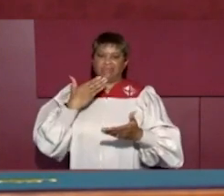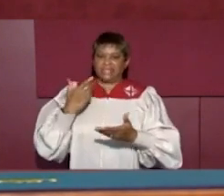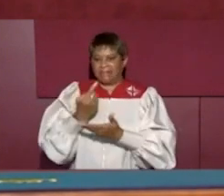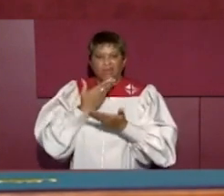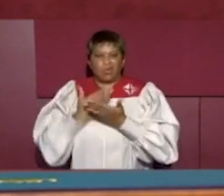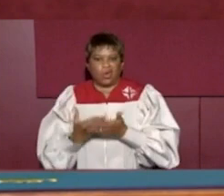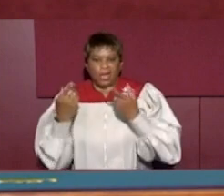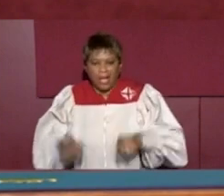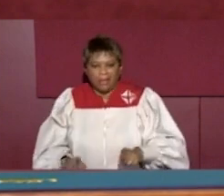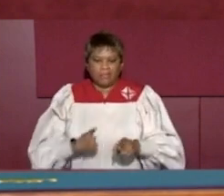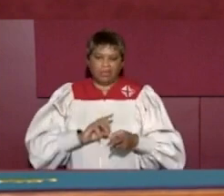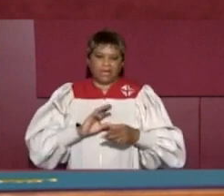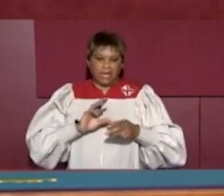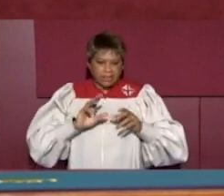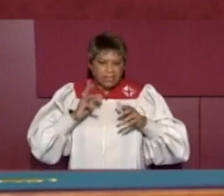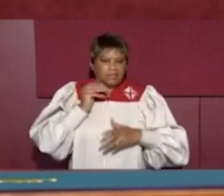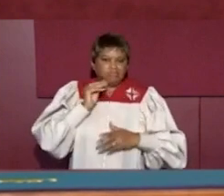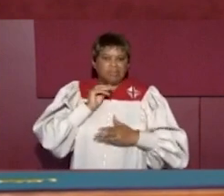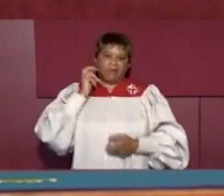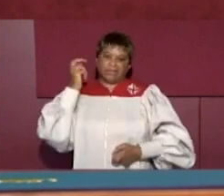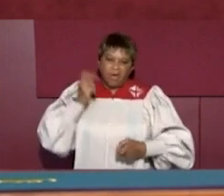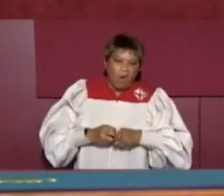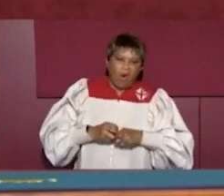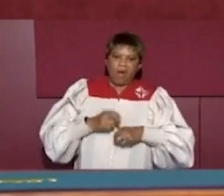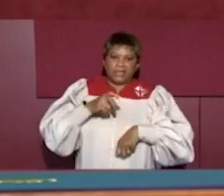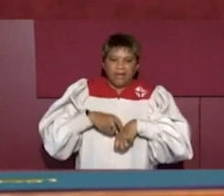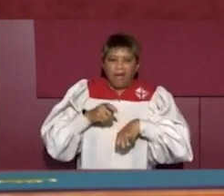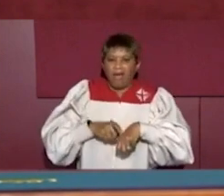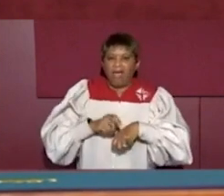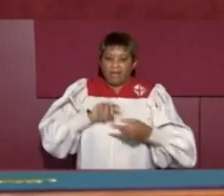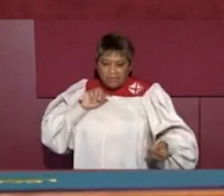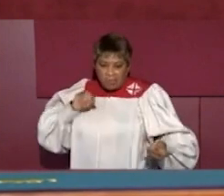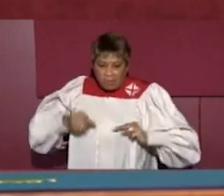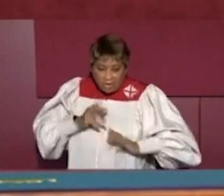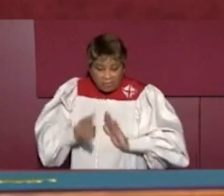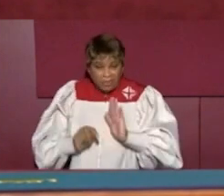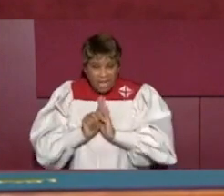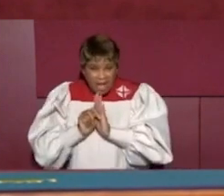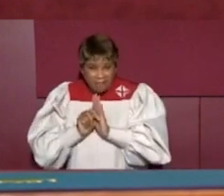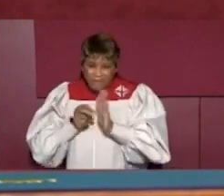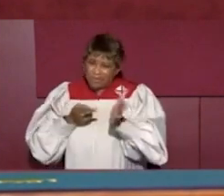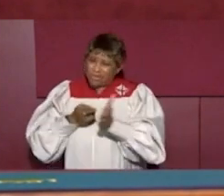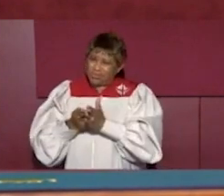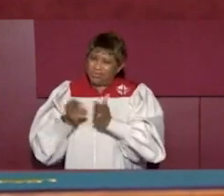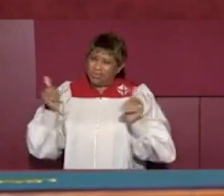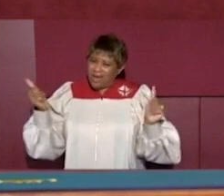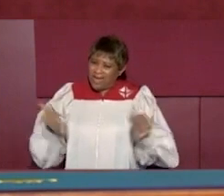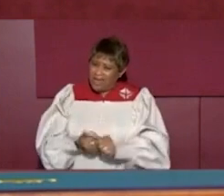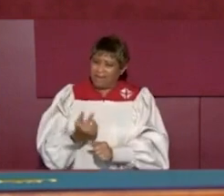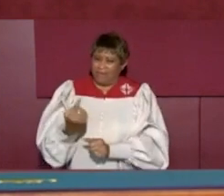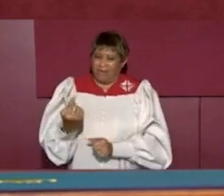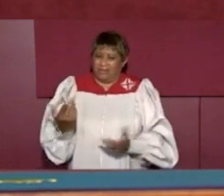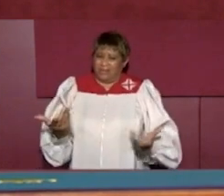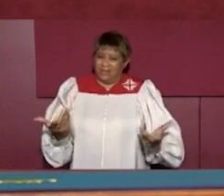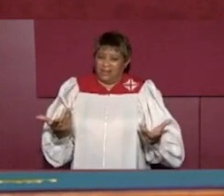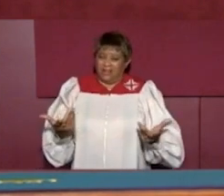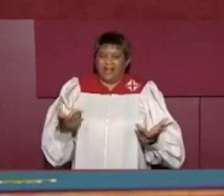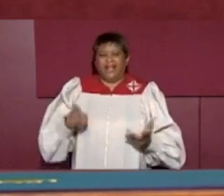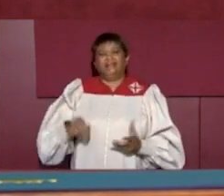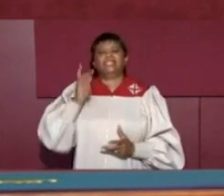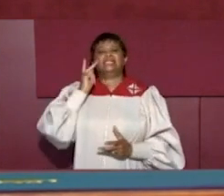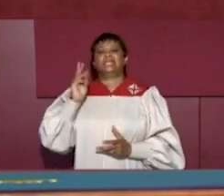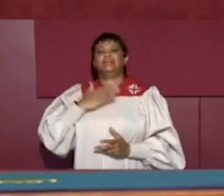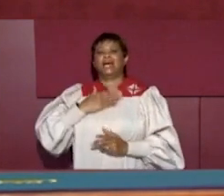through hardship. You're going to have to deal with painful times. That's true for all of us. So I got to see my situation from